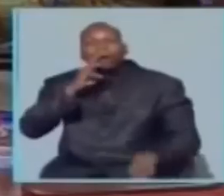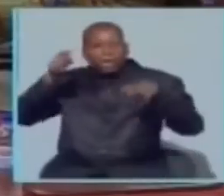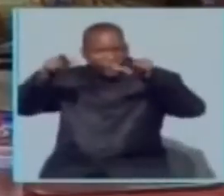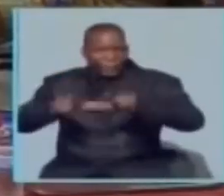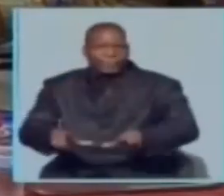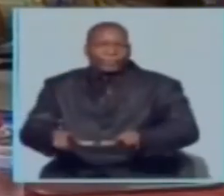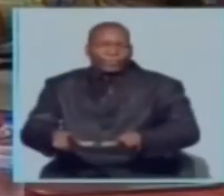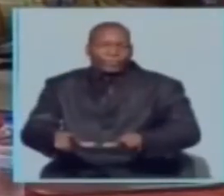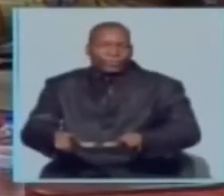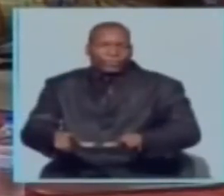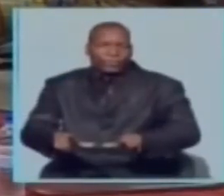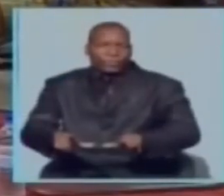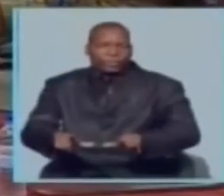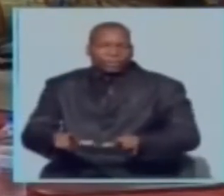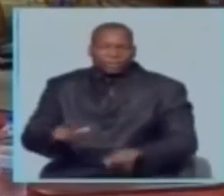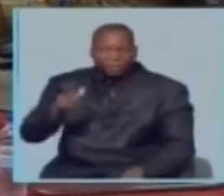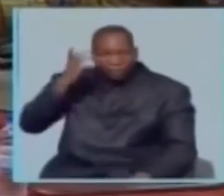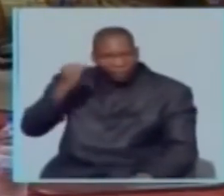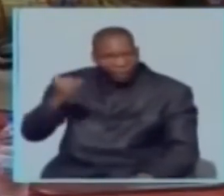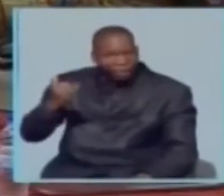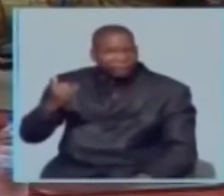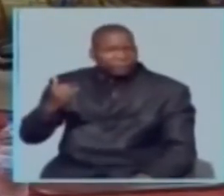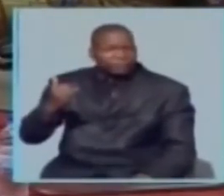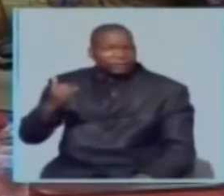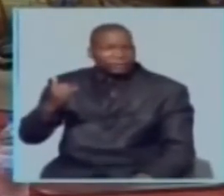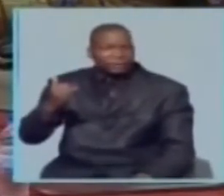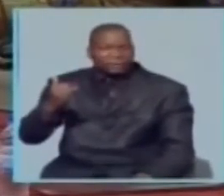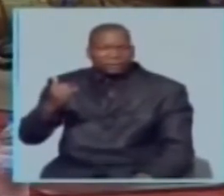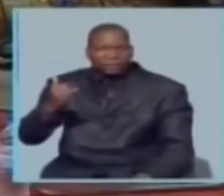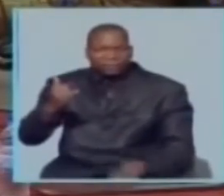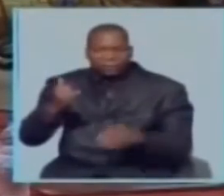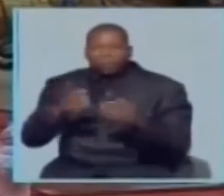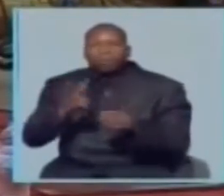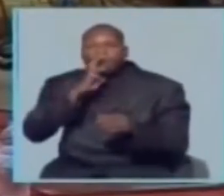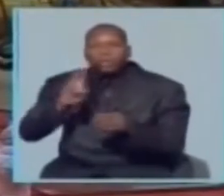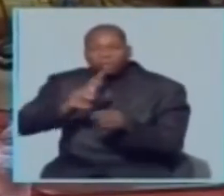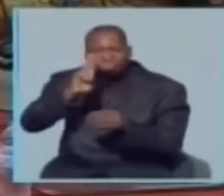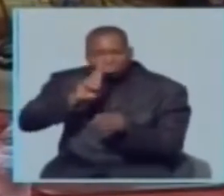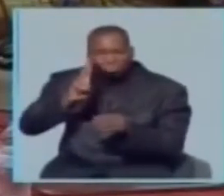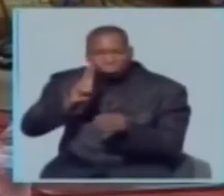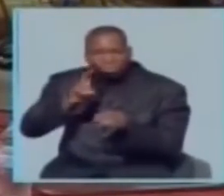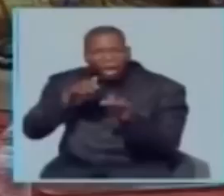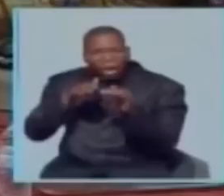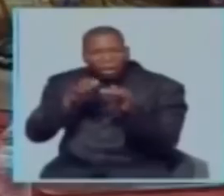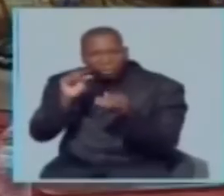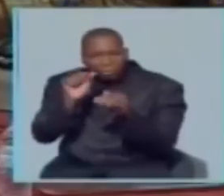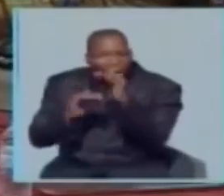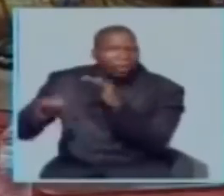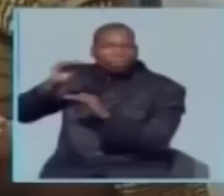experienced. And this is why even a little offshoot in terms of water usage seems to